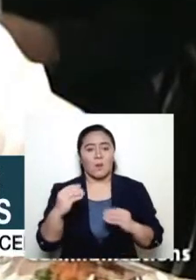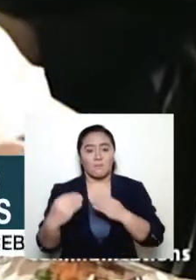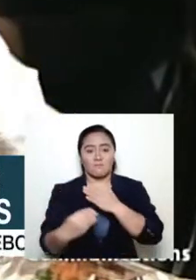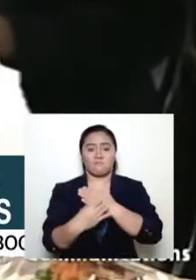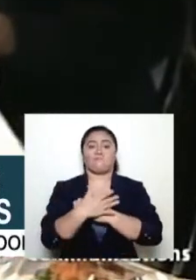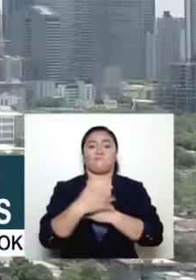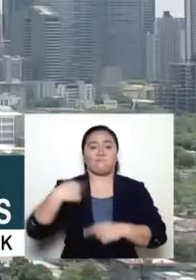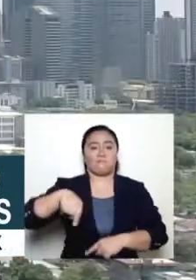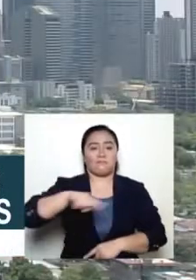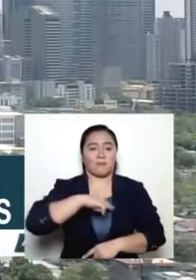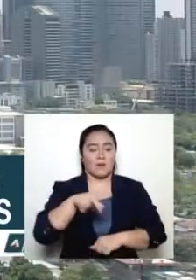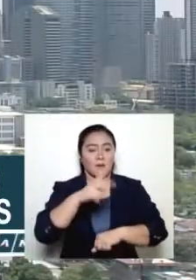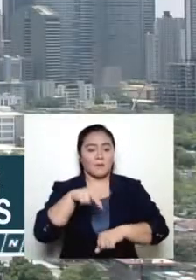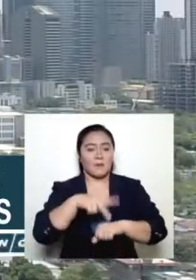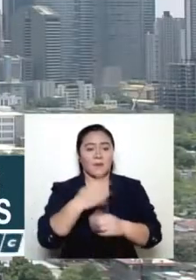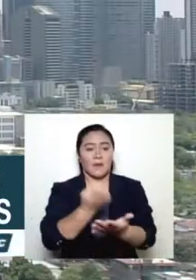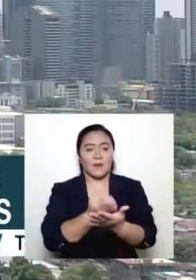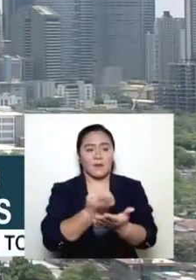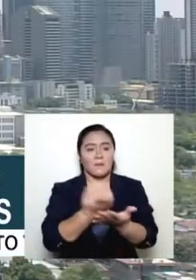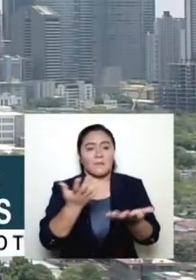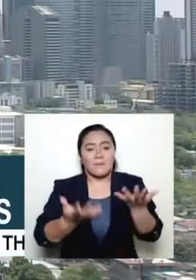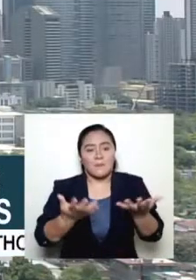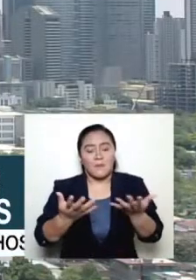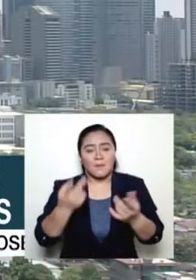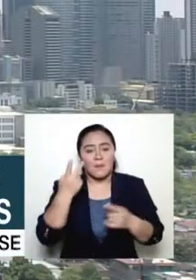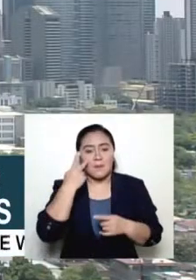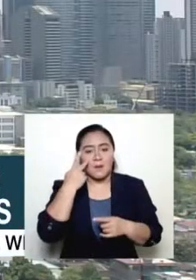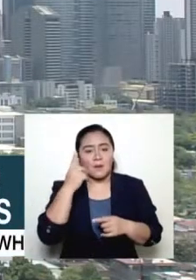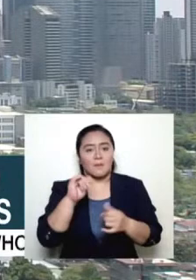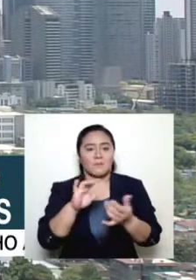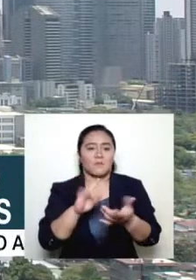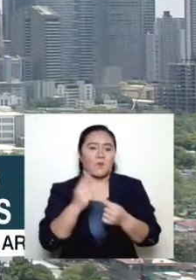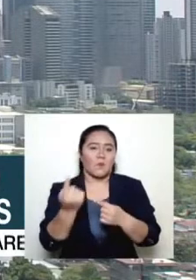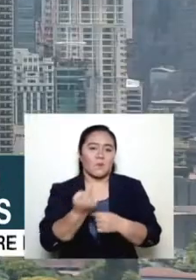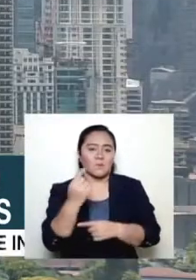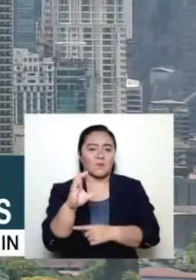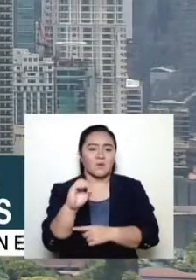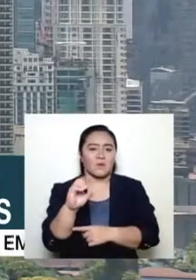Philippines, the economy may incur what he calls collateral damage.